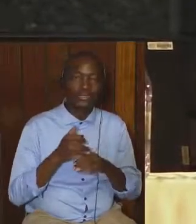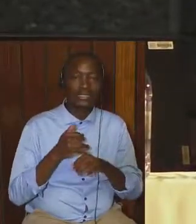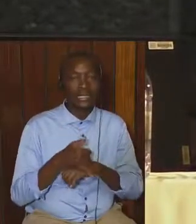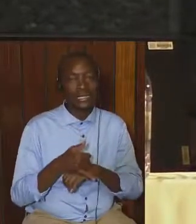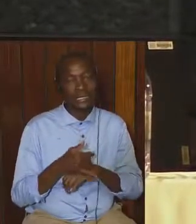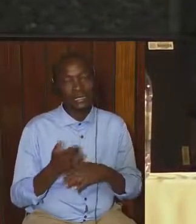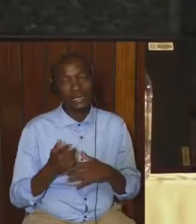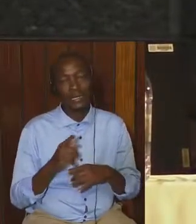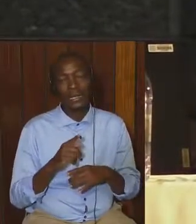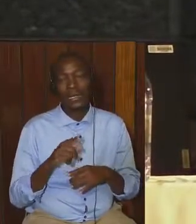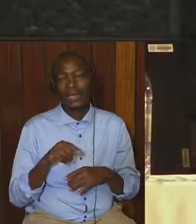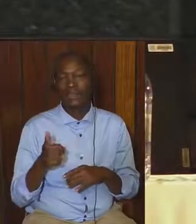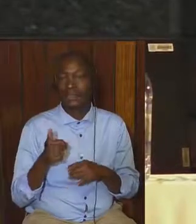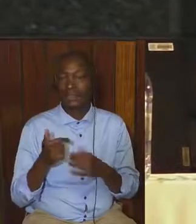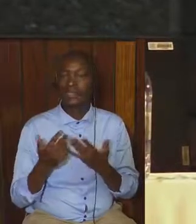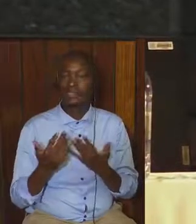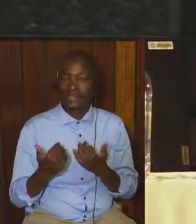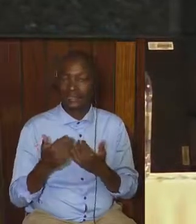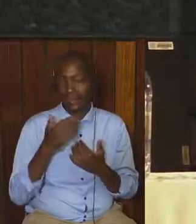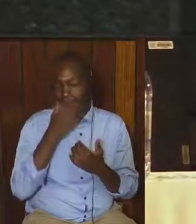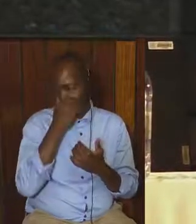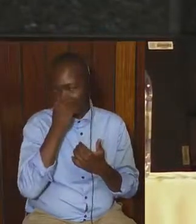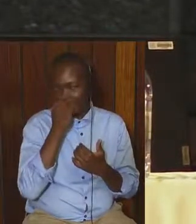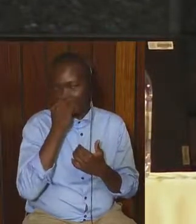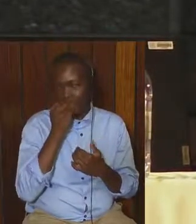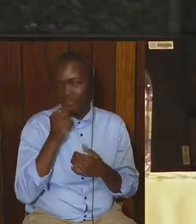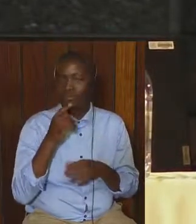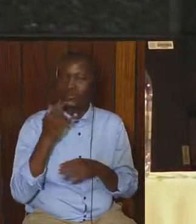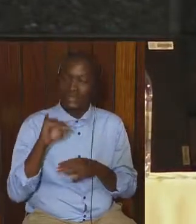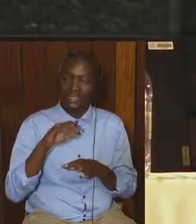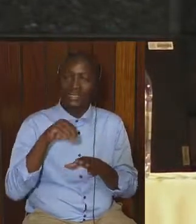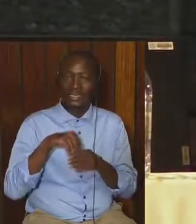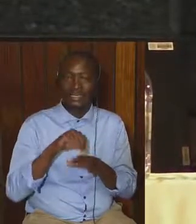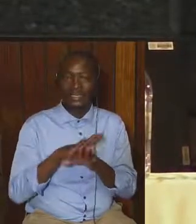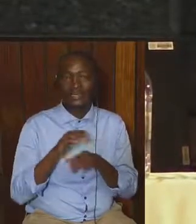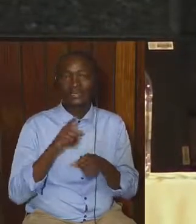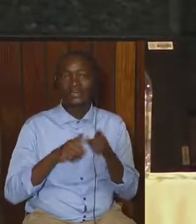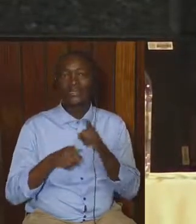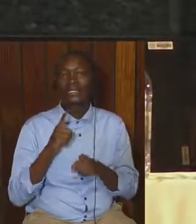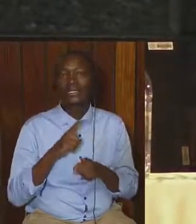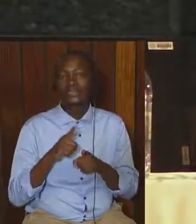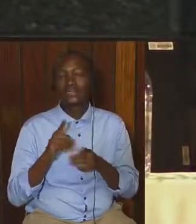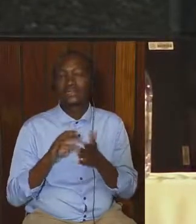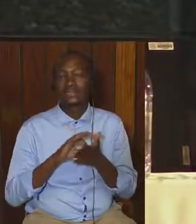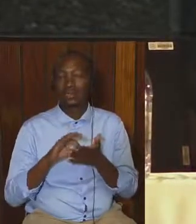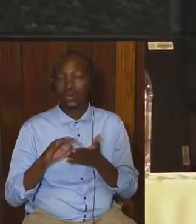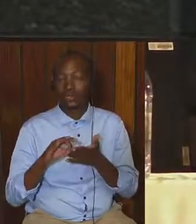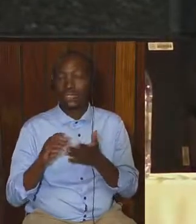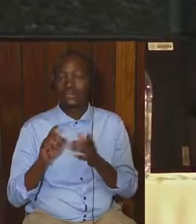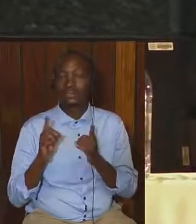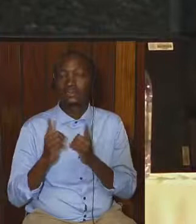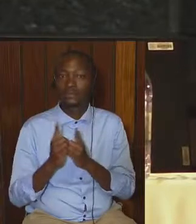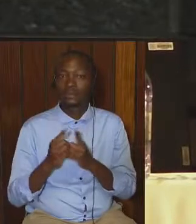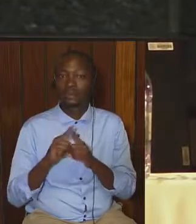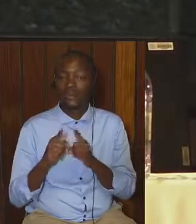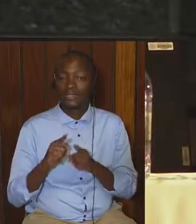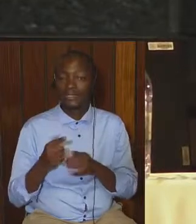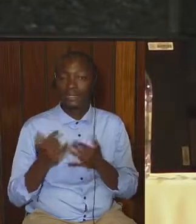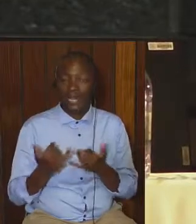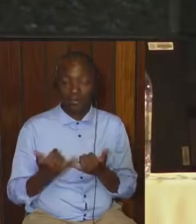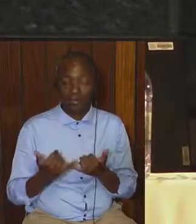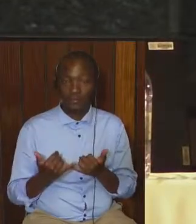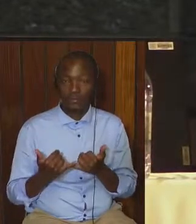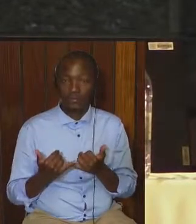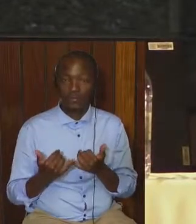it anticipated. We are still in discussion with the contractor in our contracts meeting, but at the